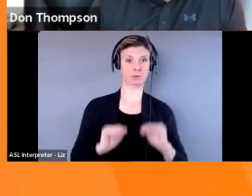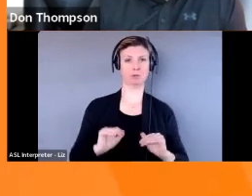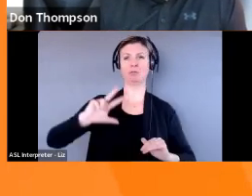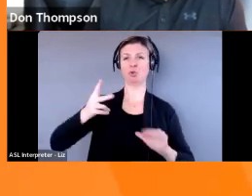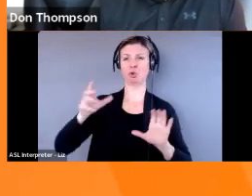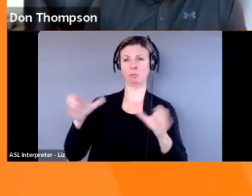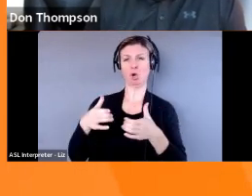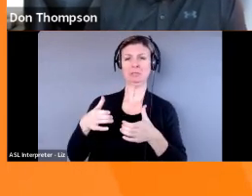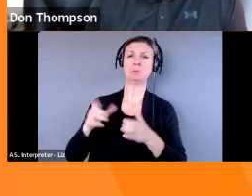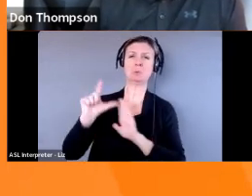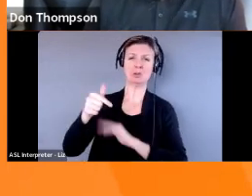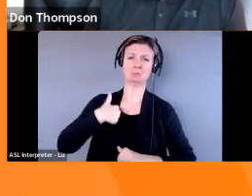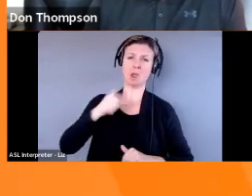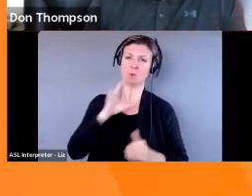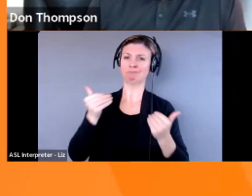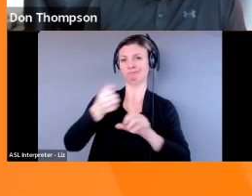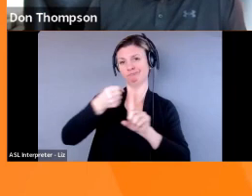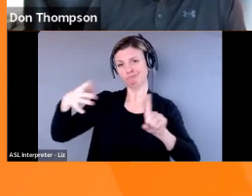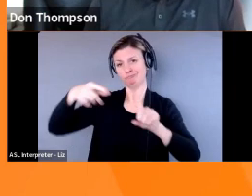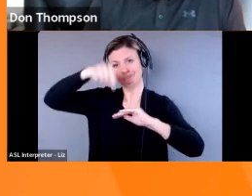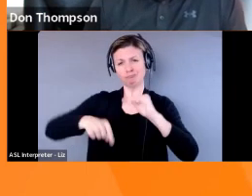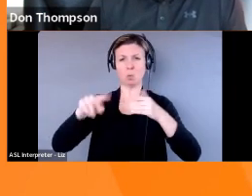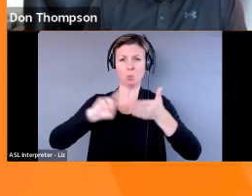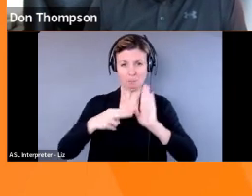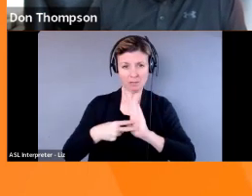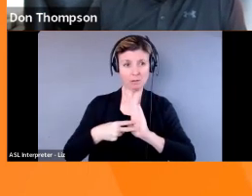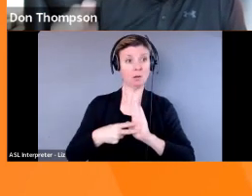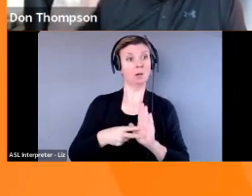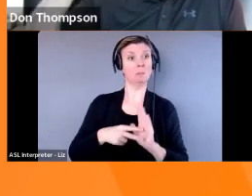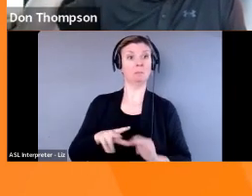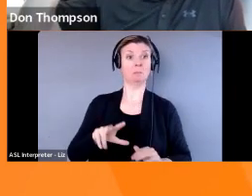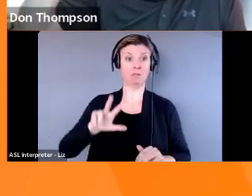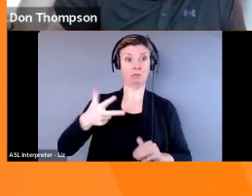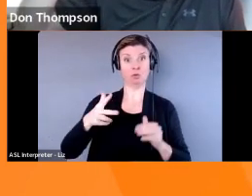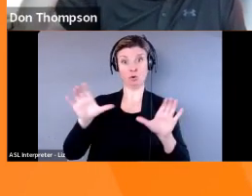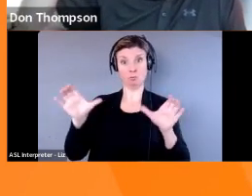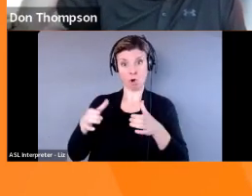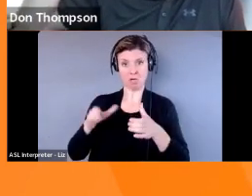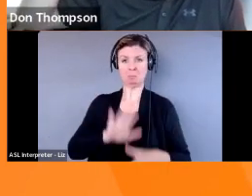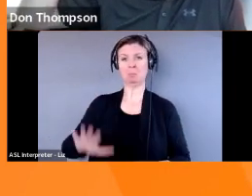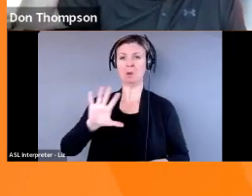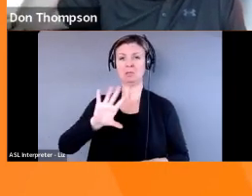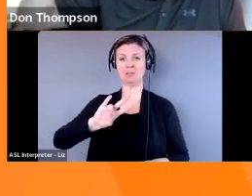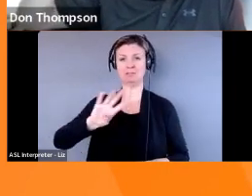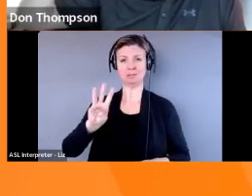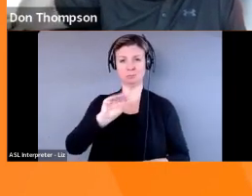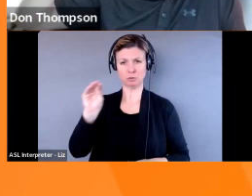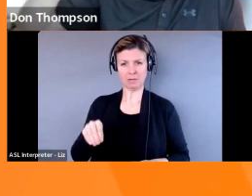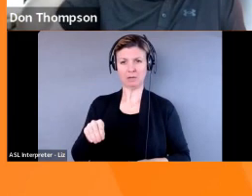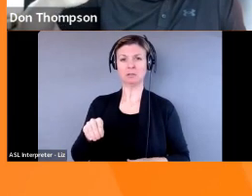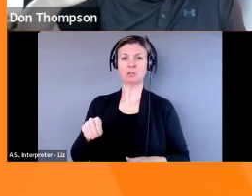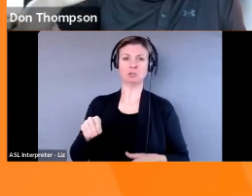on, where they represent 76% of the Amazon sellers. And so this is where you're looking at who's it